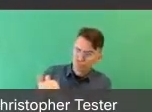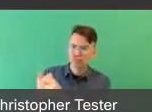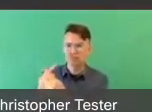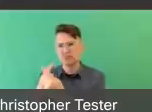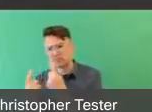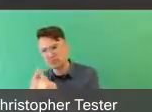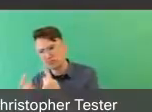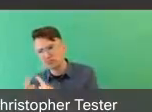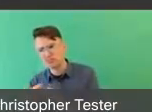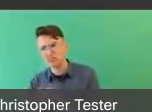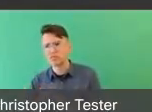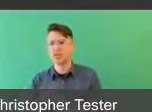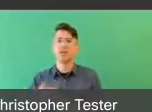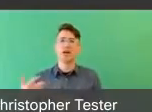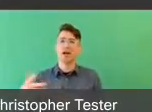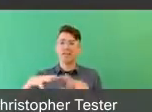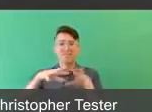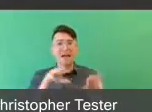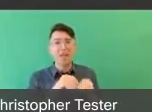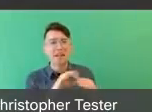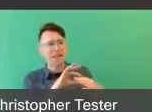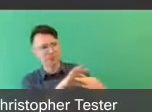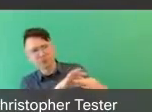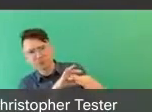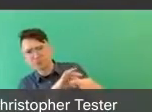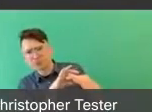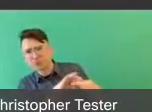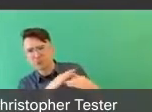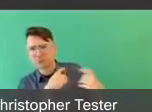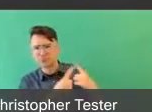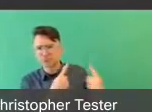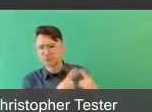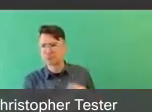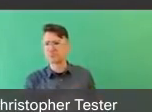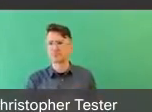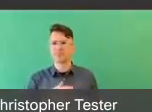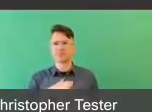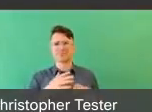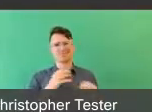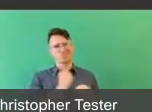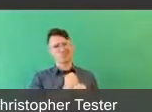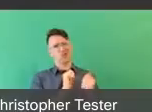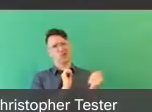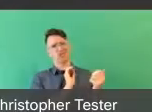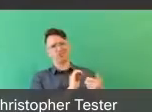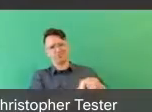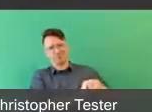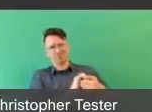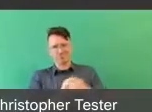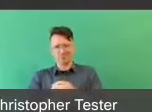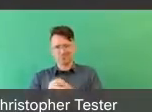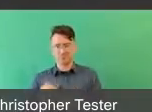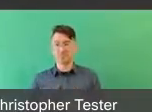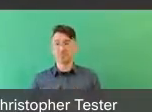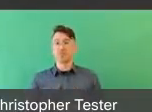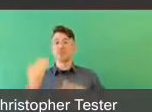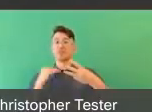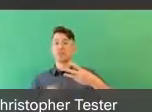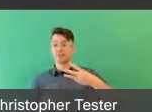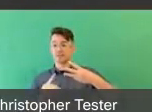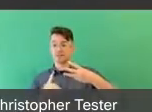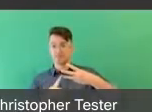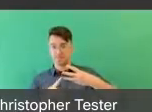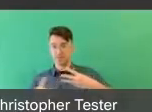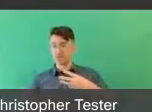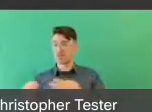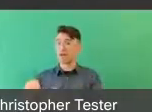Just simply be a good friend. And third, help us to be inclusive. Though there are many young